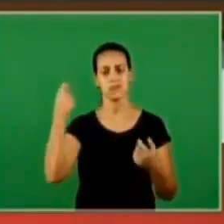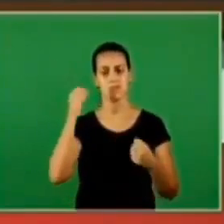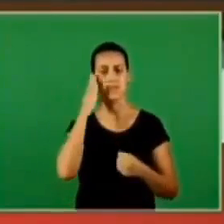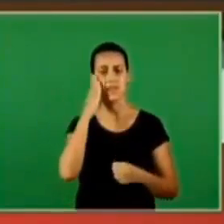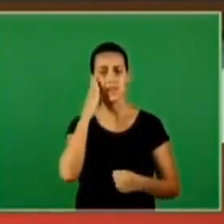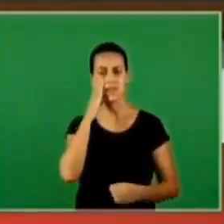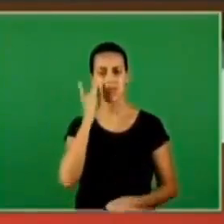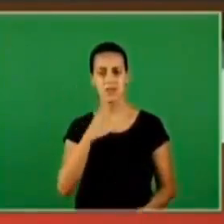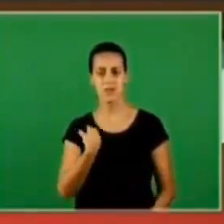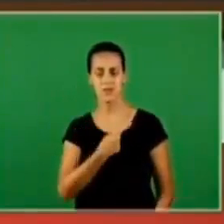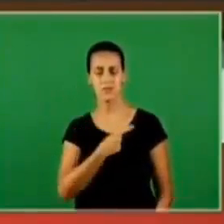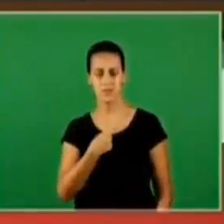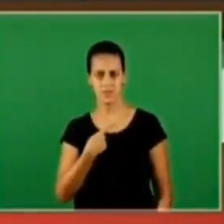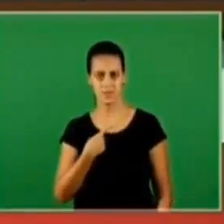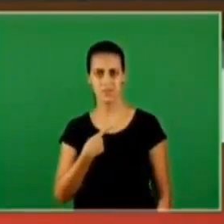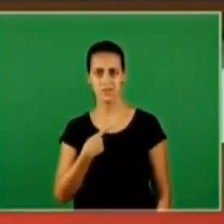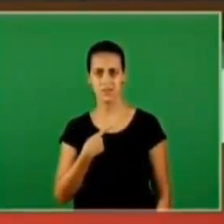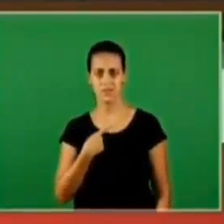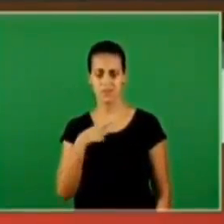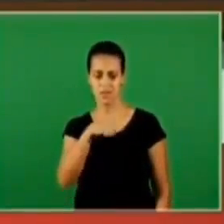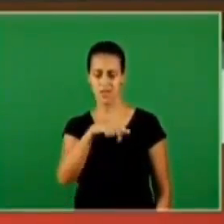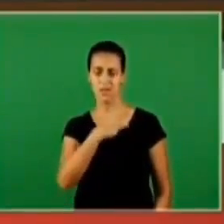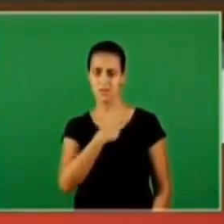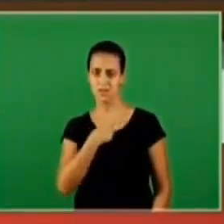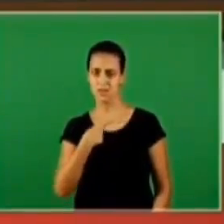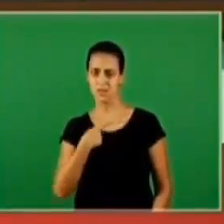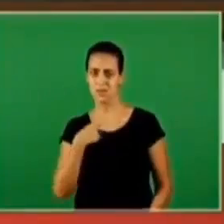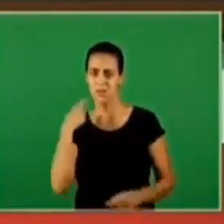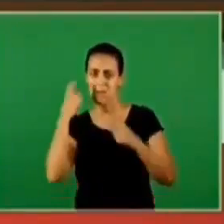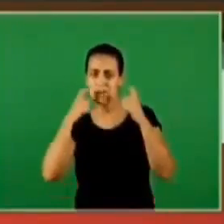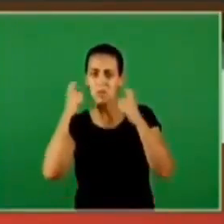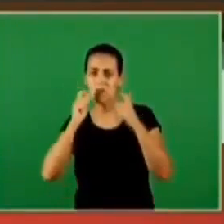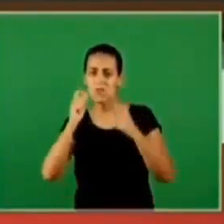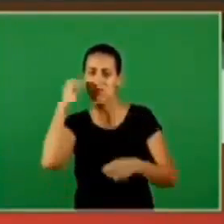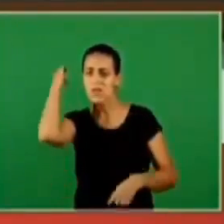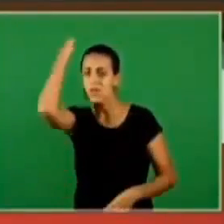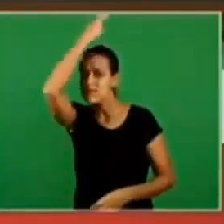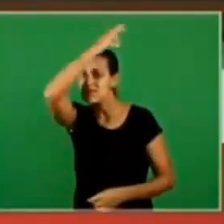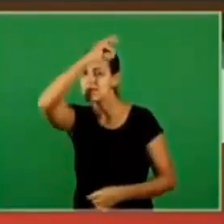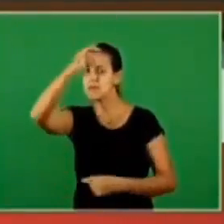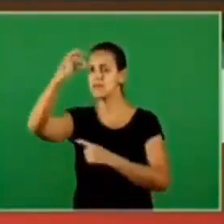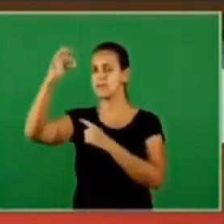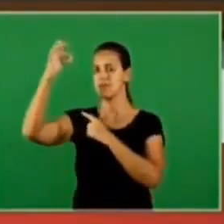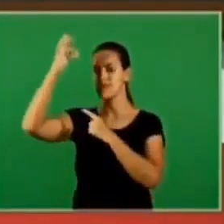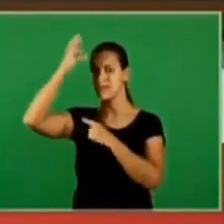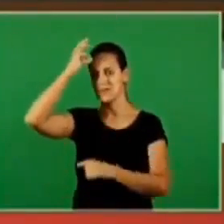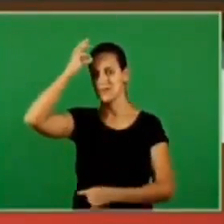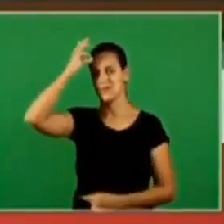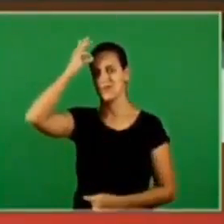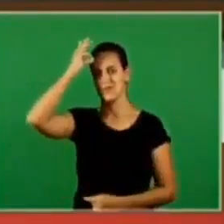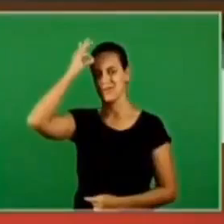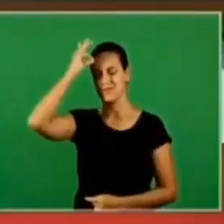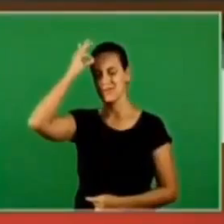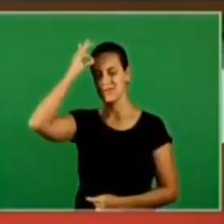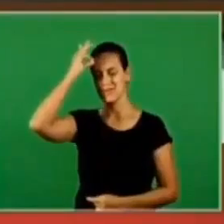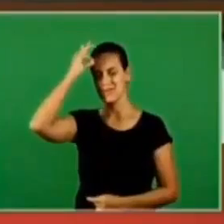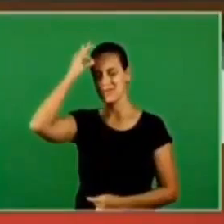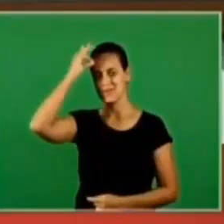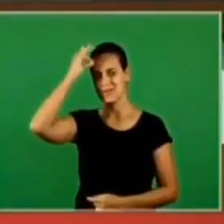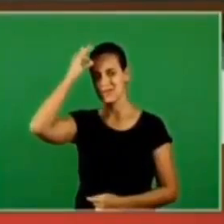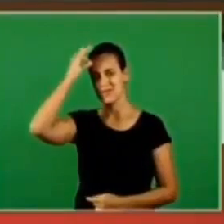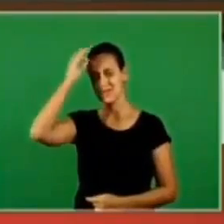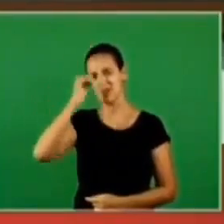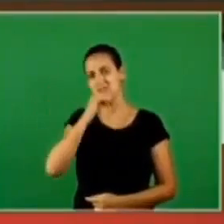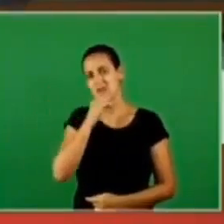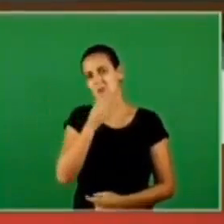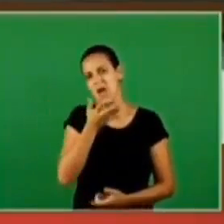that our pastors, the greatest concern they have is spiritual, the spiritual gifts. You cannot want